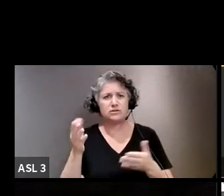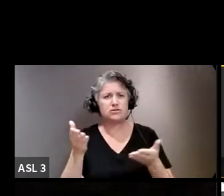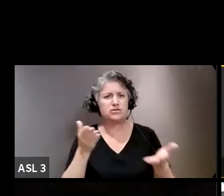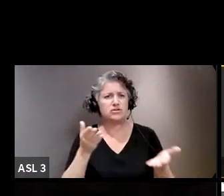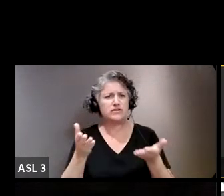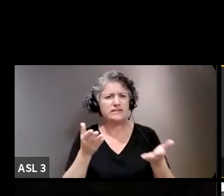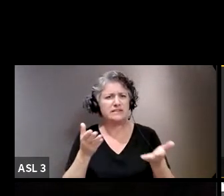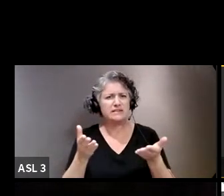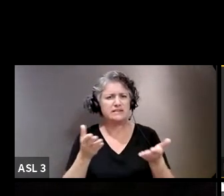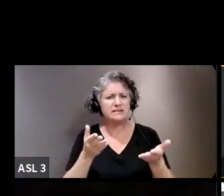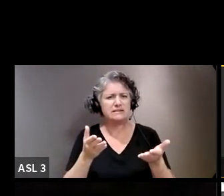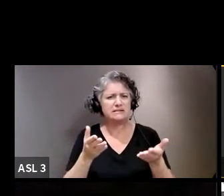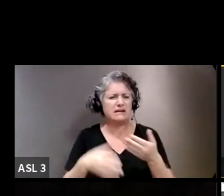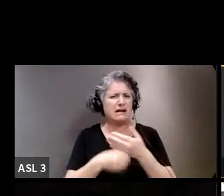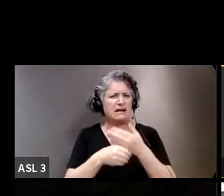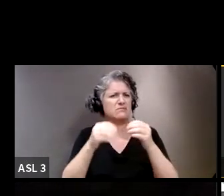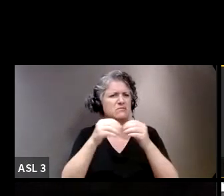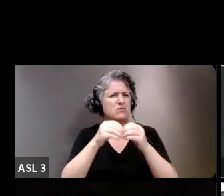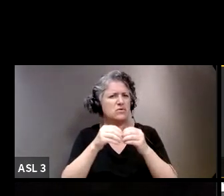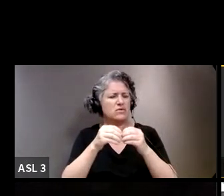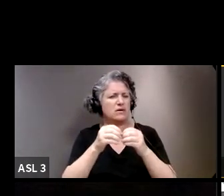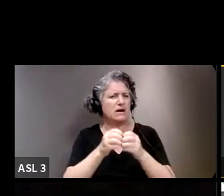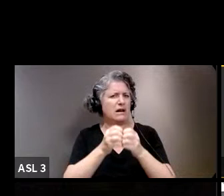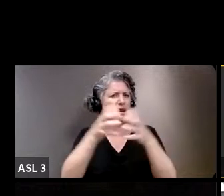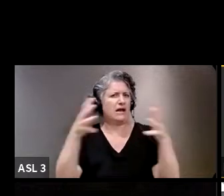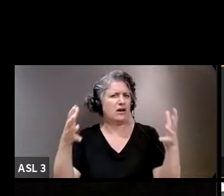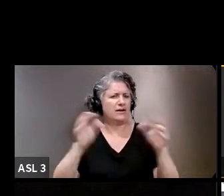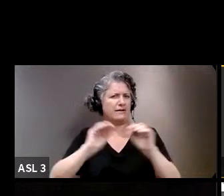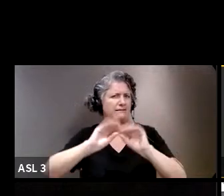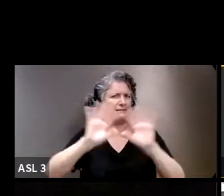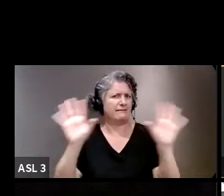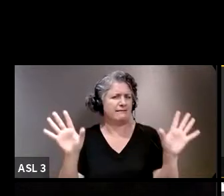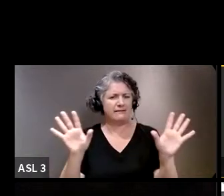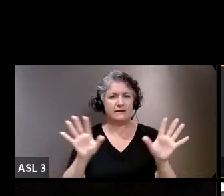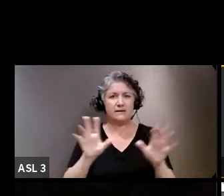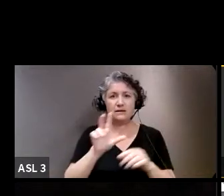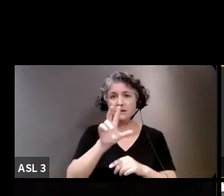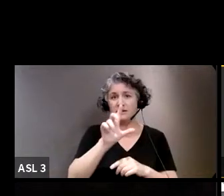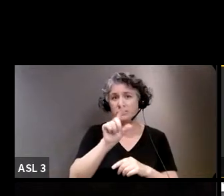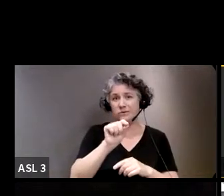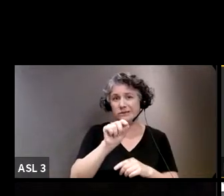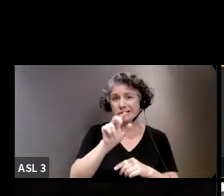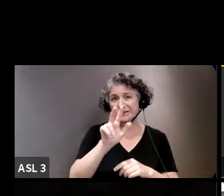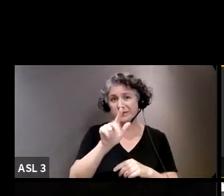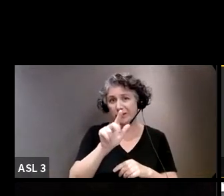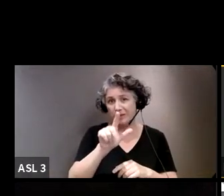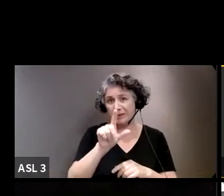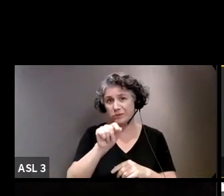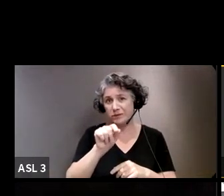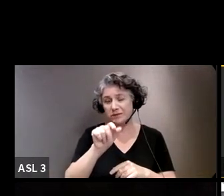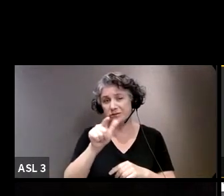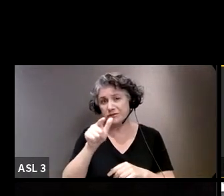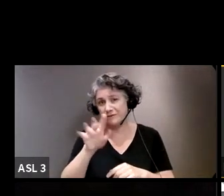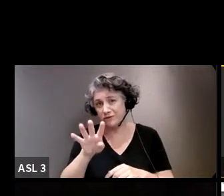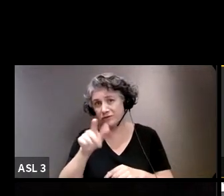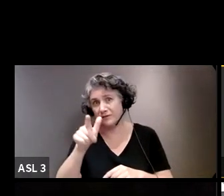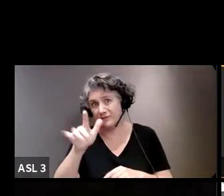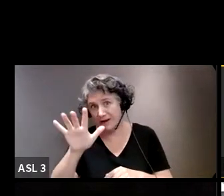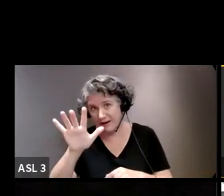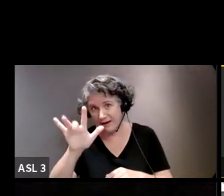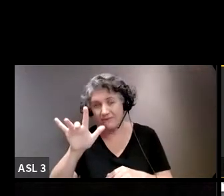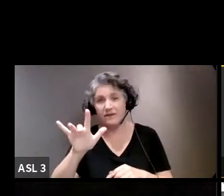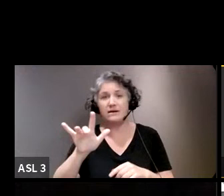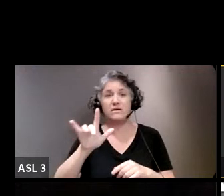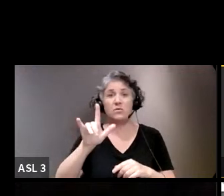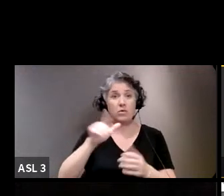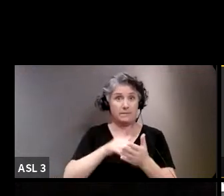details and clarity so we have to in i gather in 2023 2024 2025 we have to invest a million dollars every year